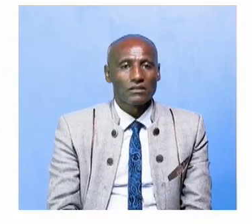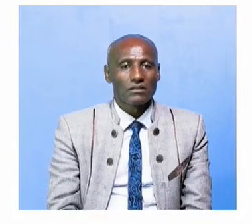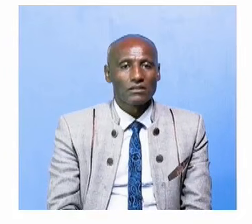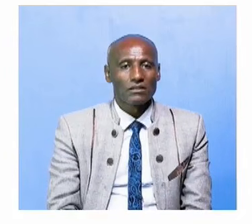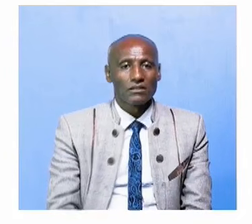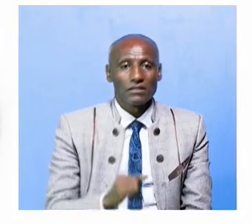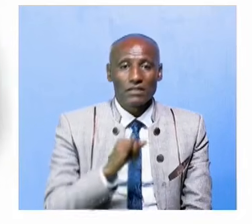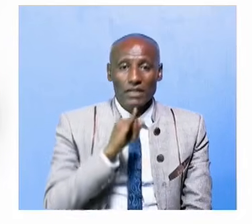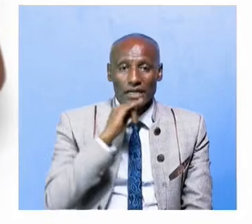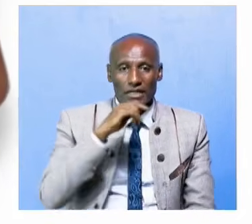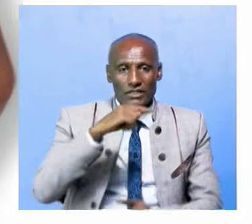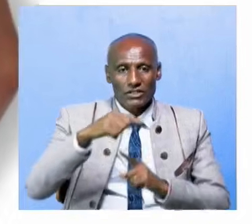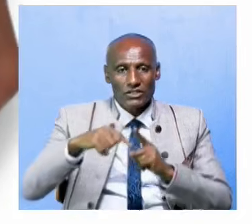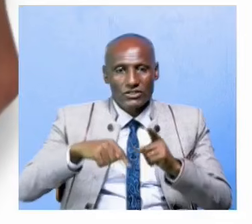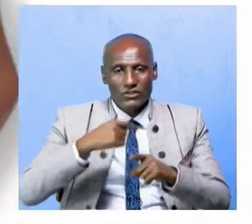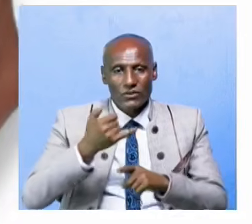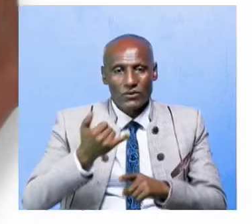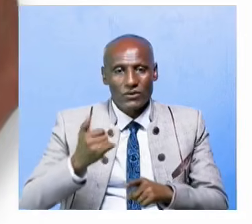is going